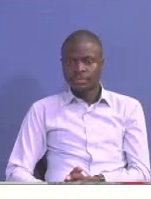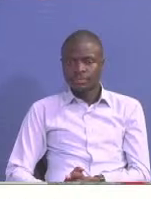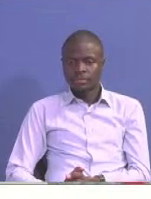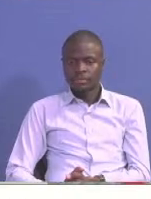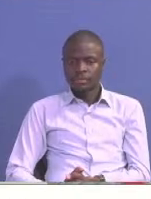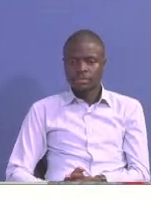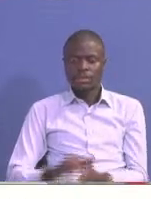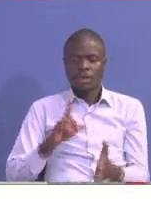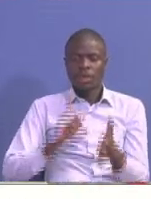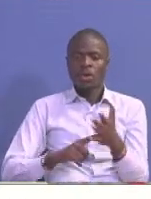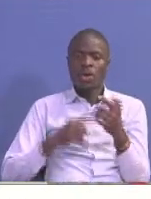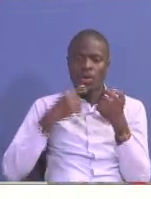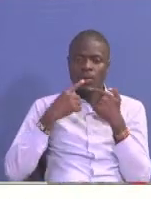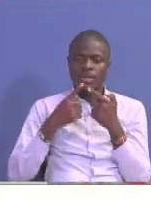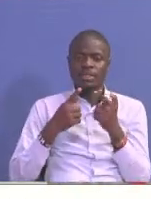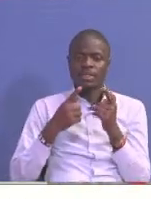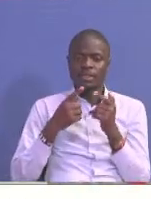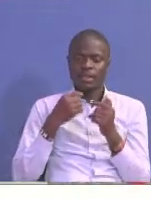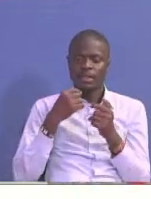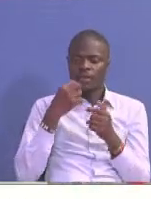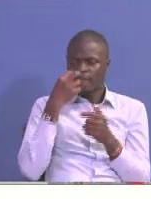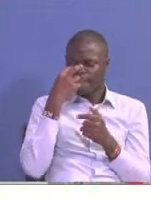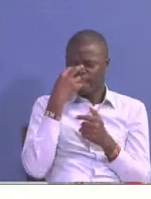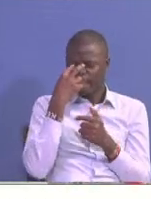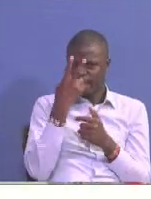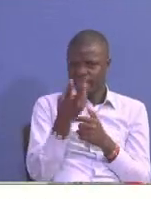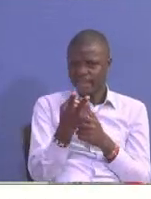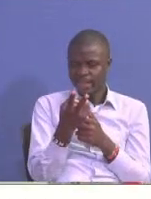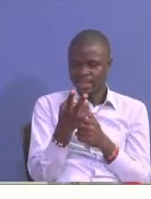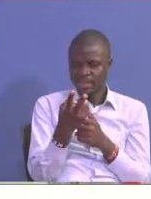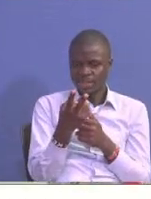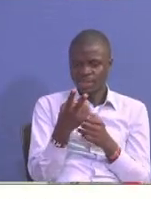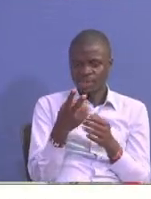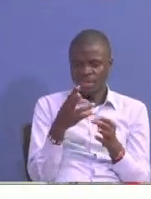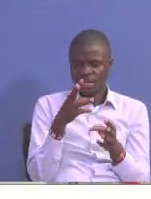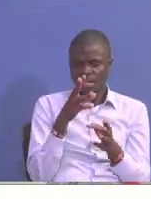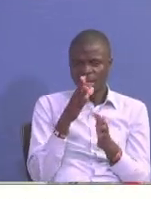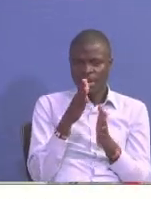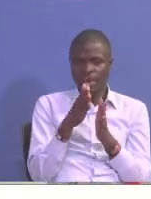So what we are saying is vision, strategy,